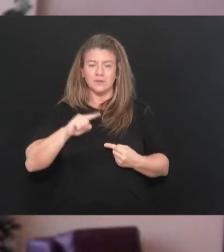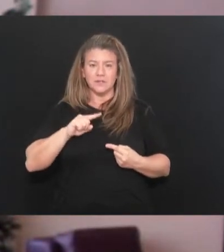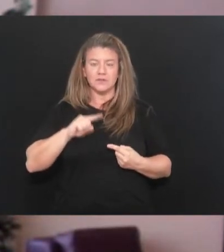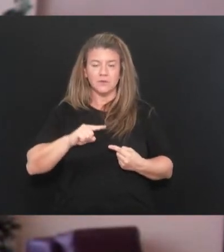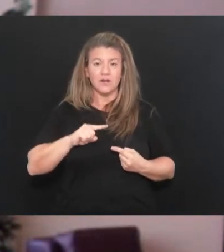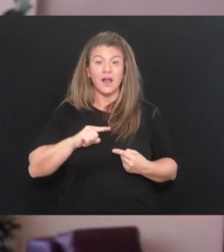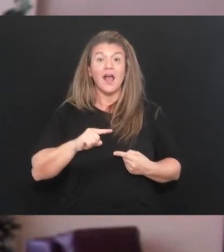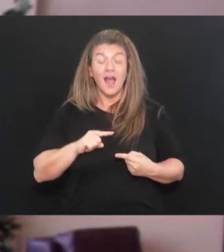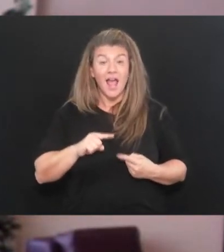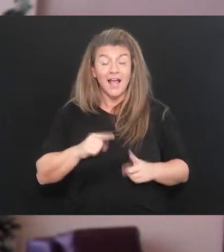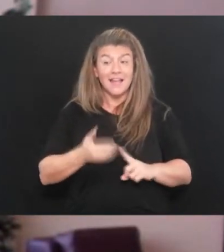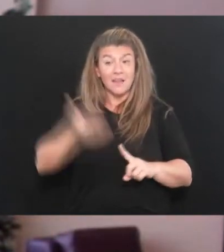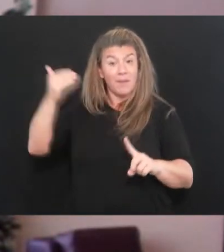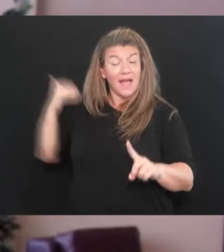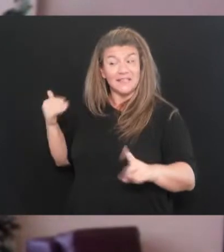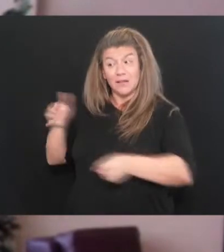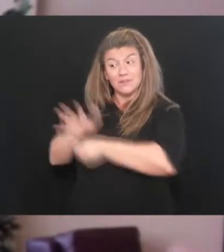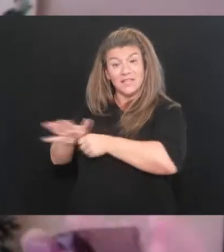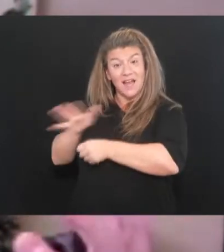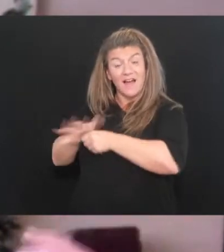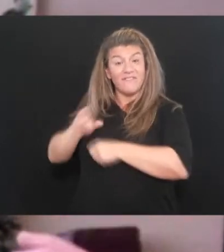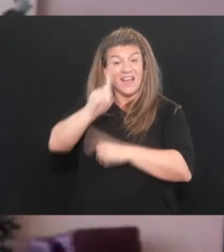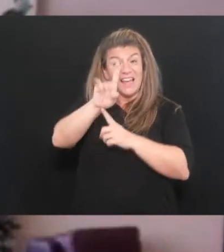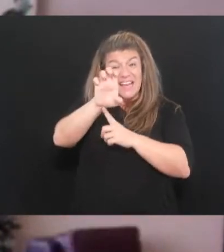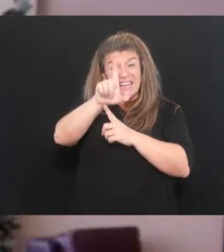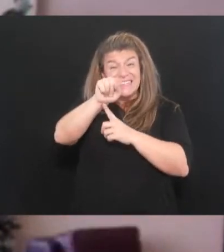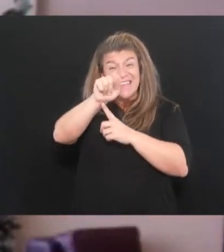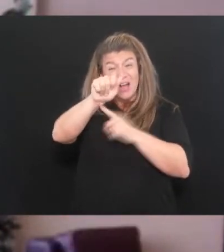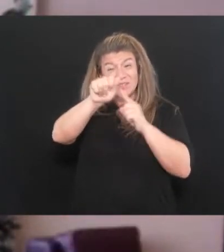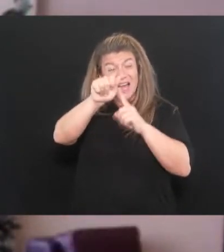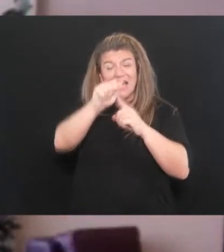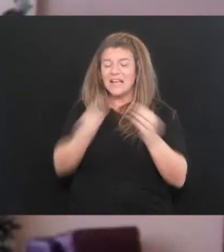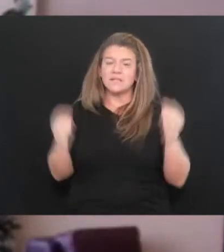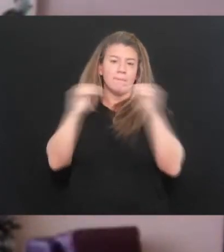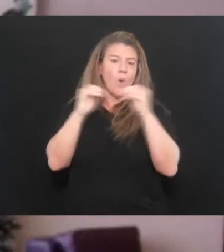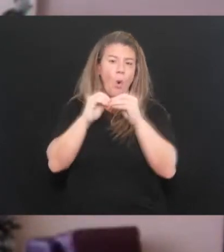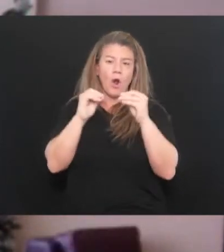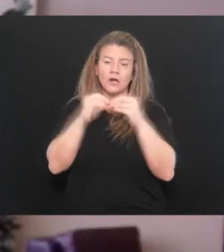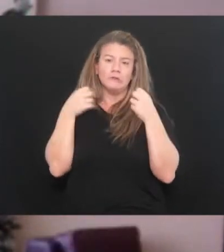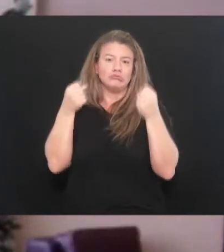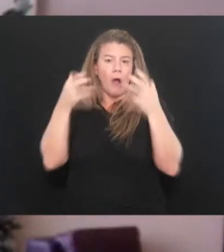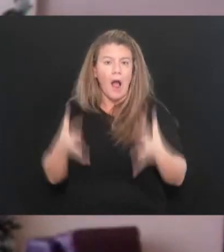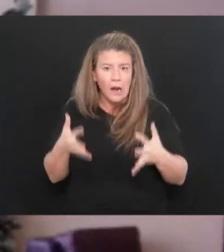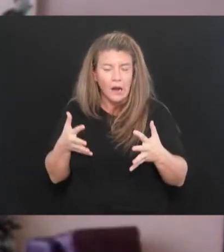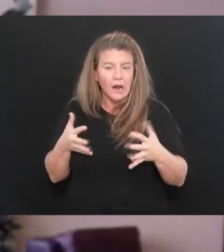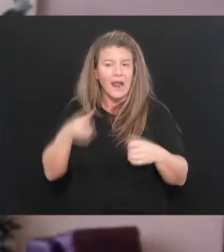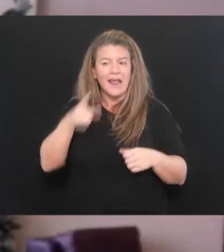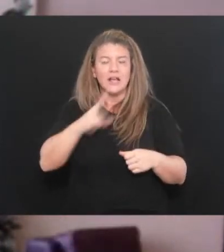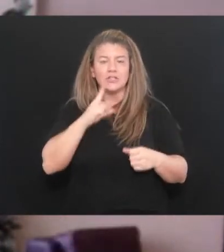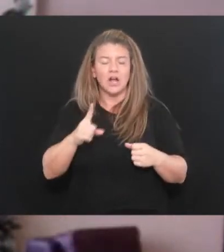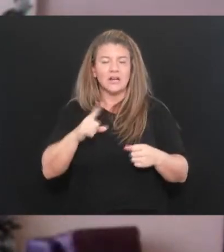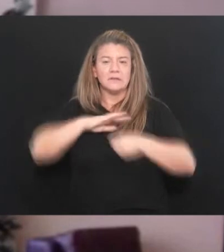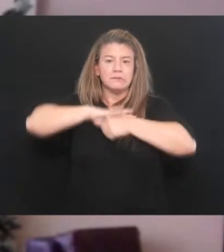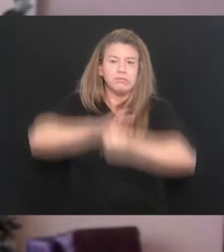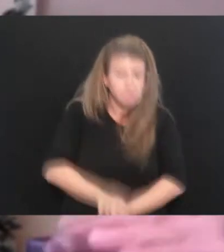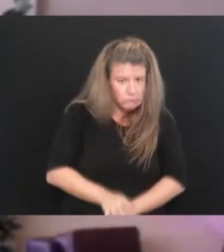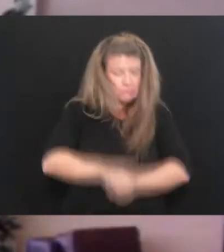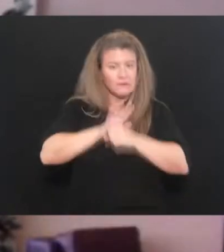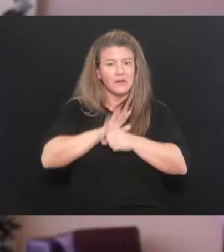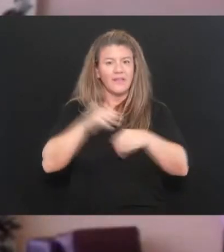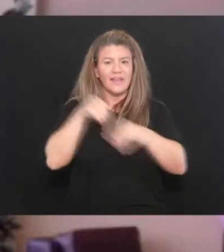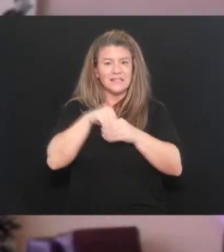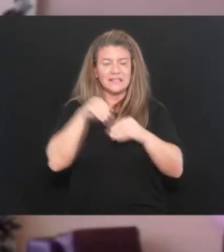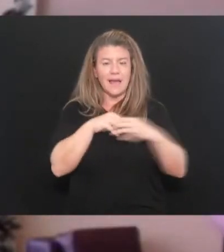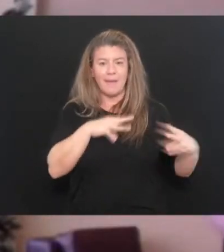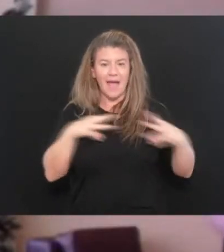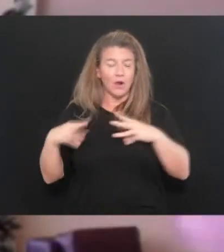that would have been sufficient, the Delta variant is so much more concentrated that it's overwhelming that threshold. So the booster dose